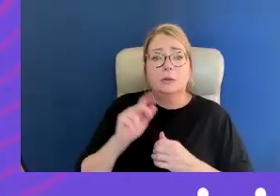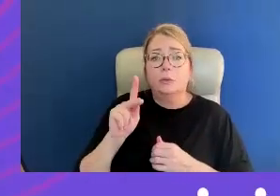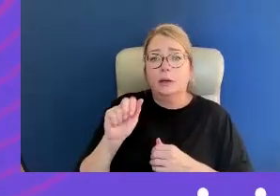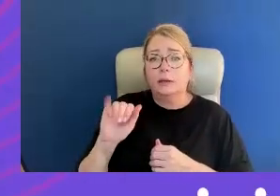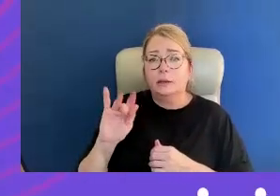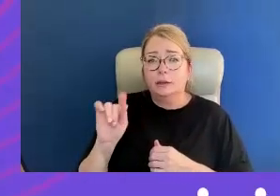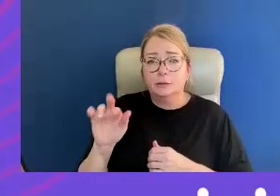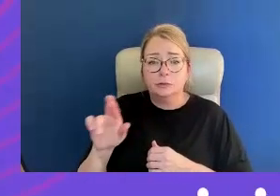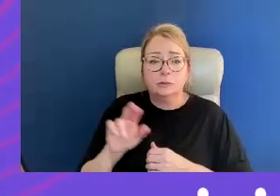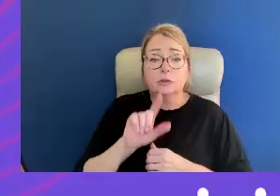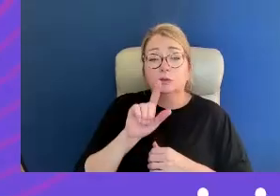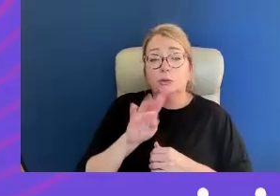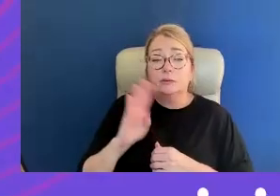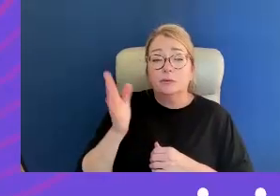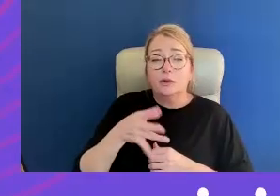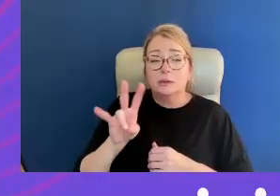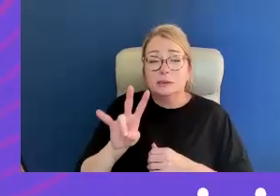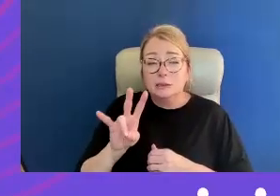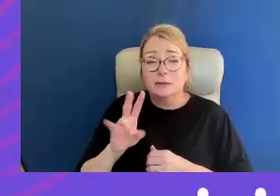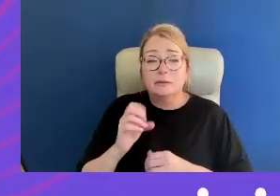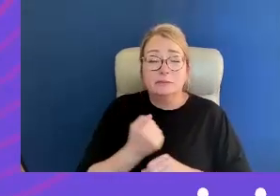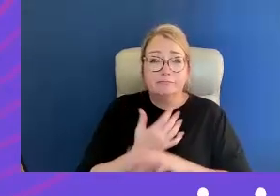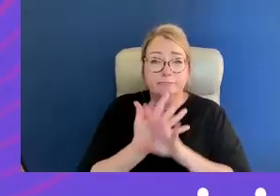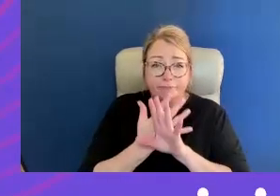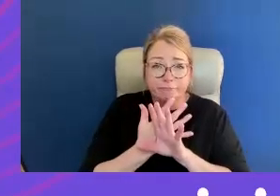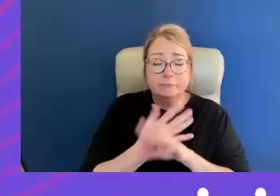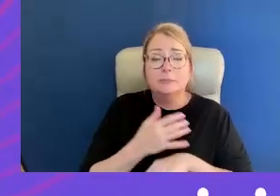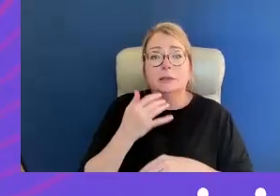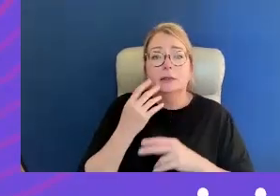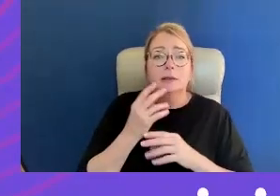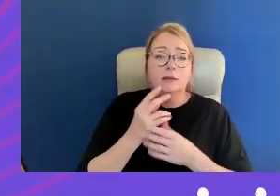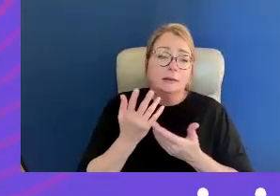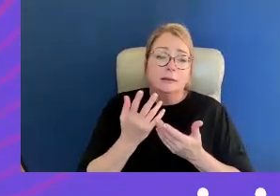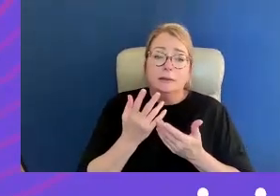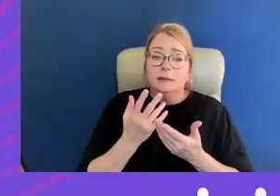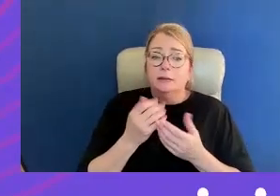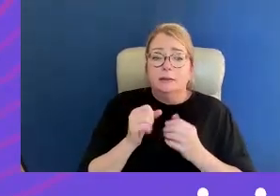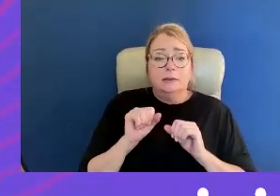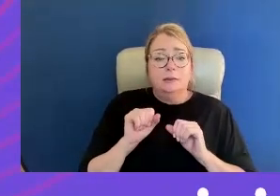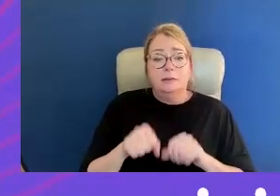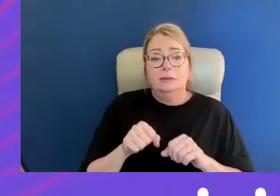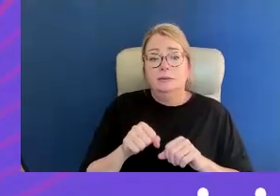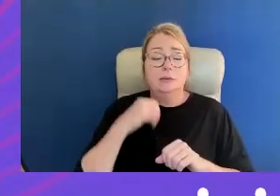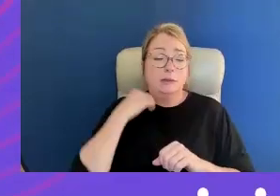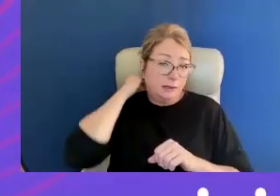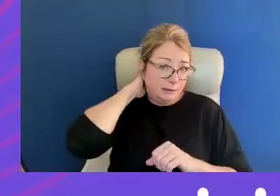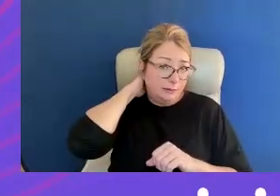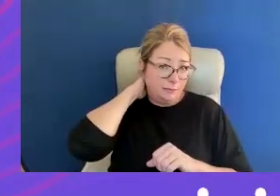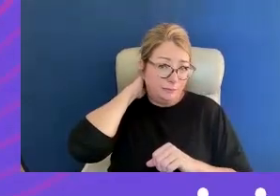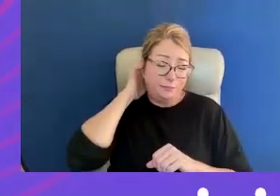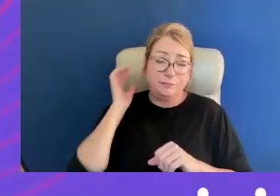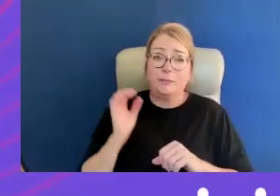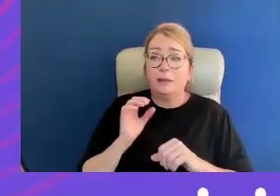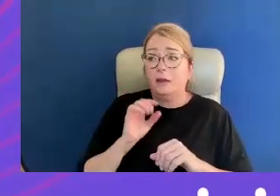have 24/7 virtual care. You can get video visits, phone appointments with your doctor. You can call the advice nurse where you're getting